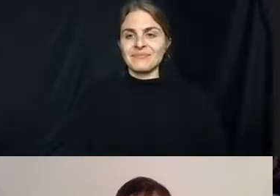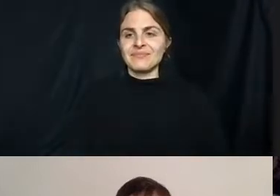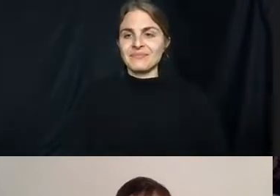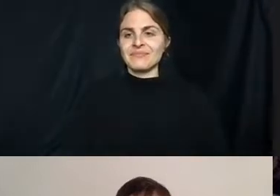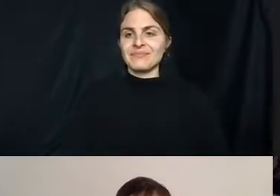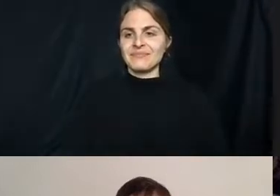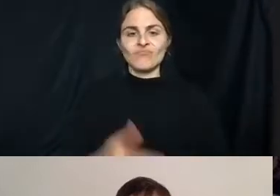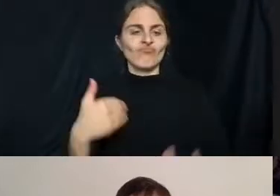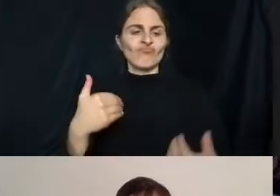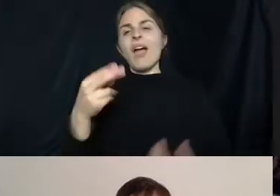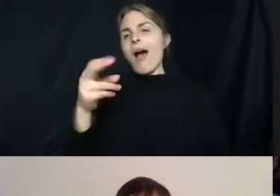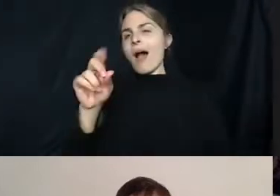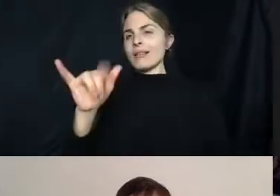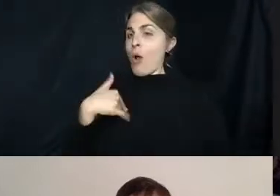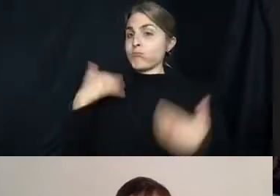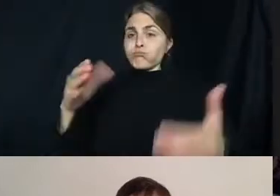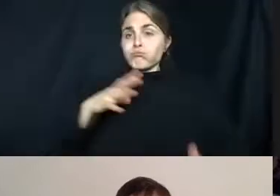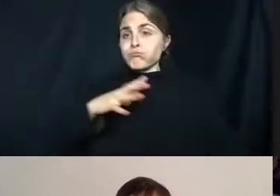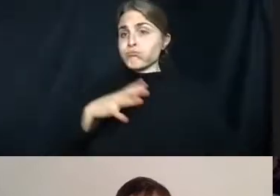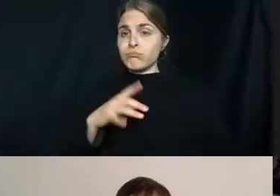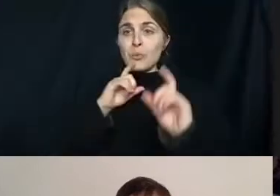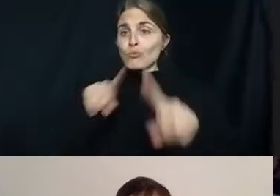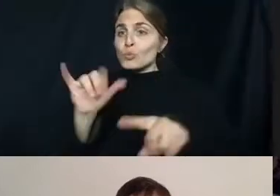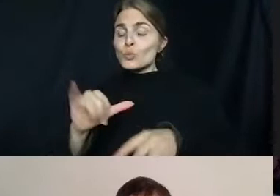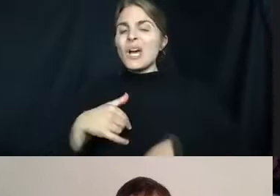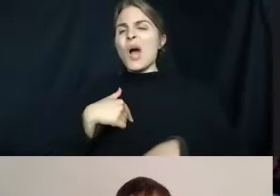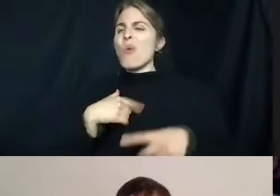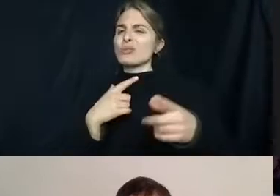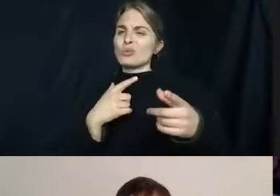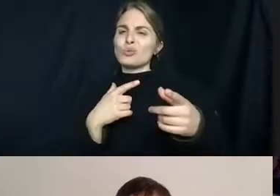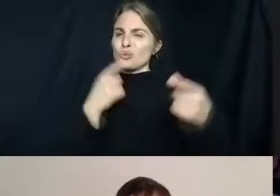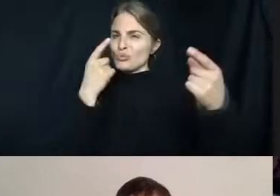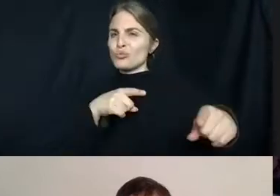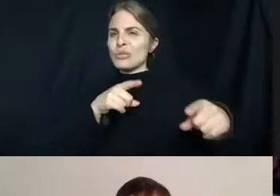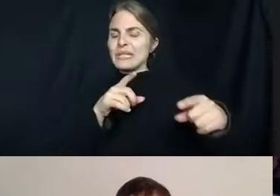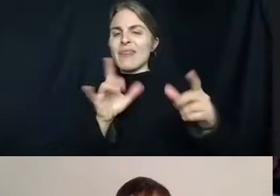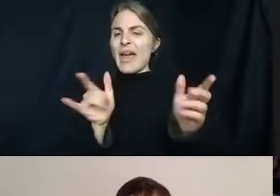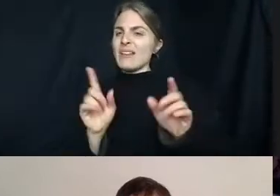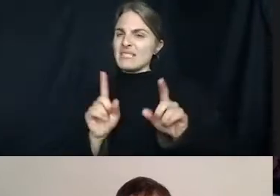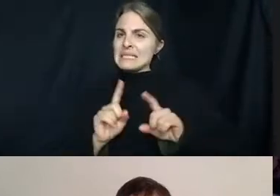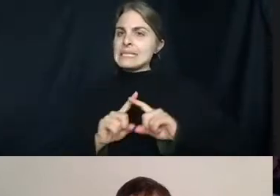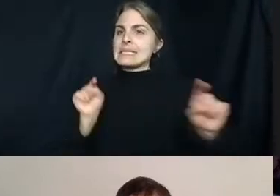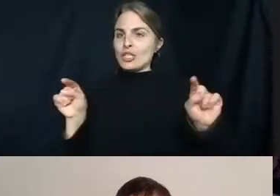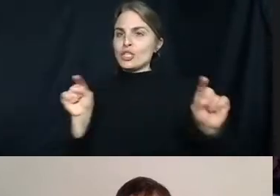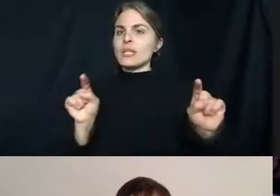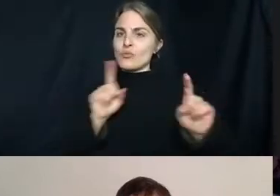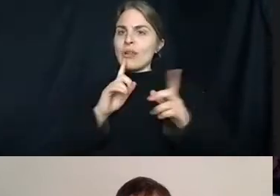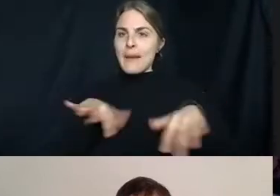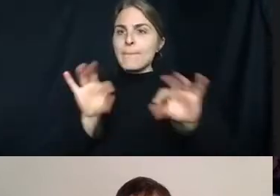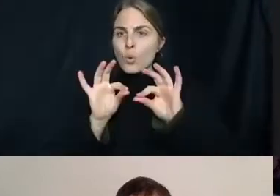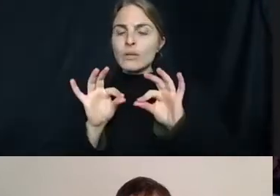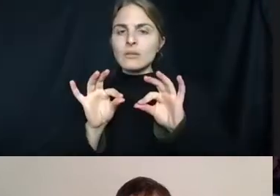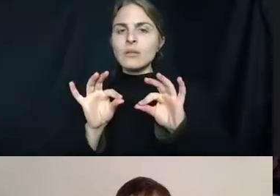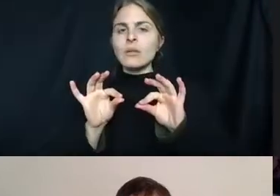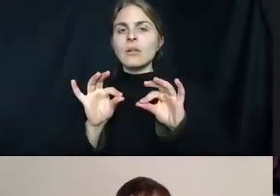Okay, I'll dig in. So I want to echo what Kimmie said, that distinction I think is really important around this